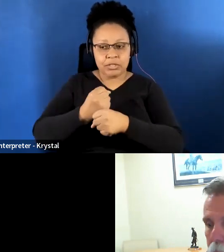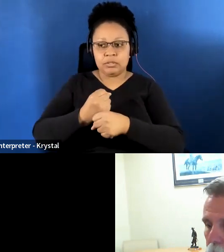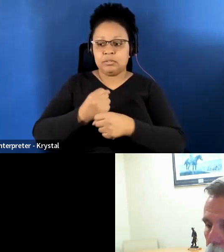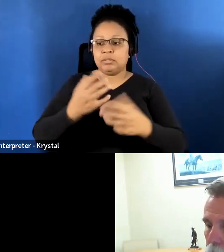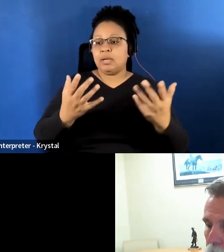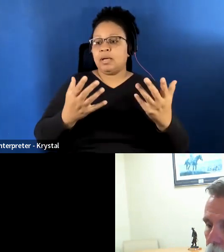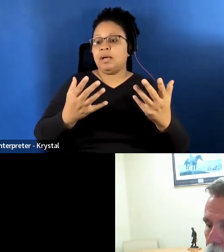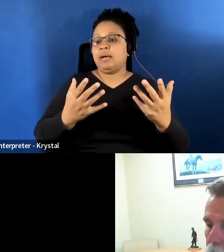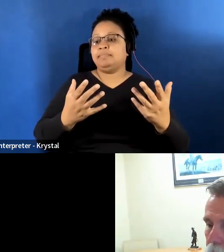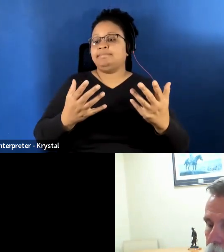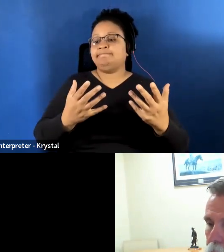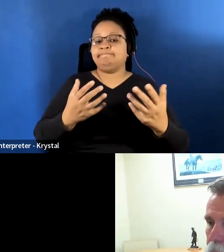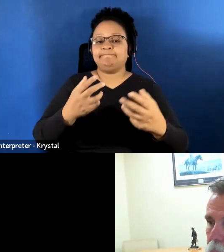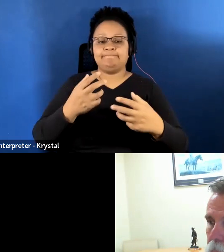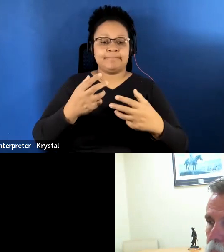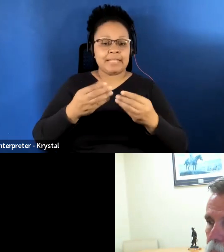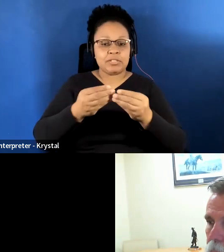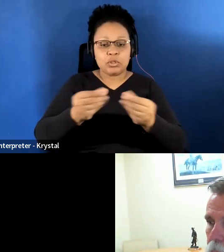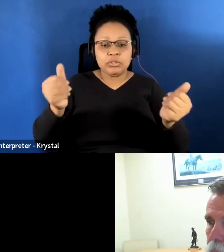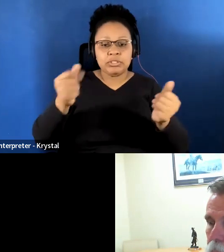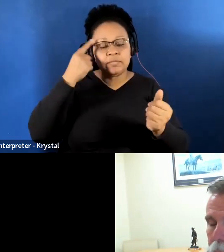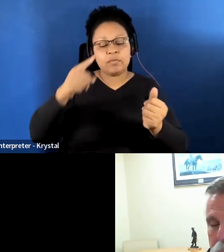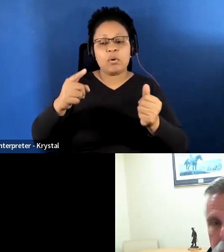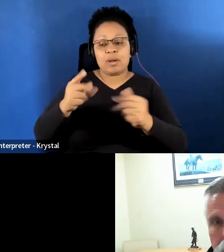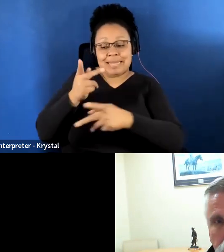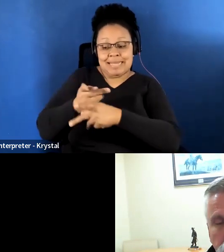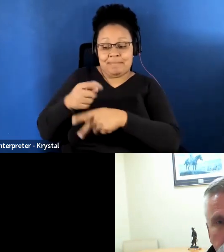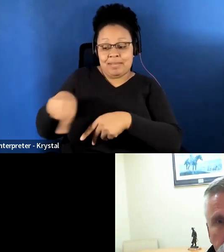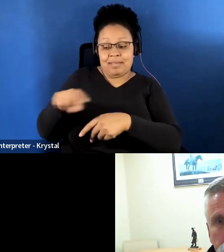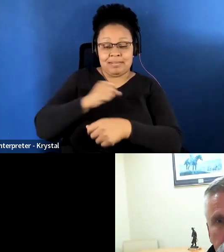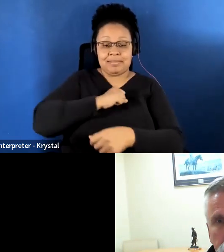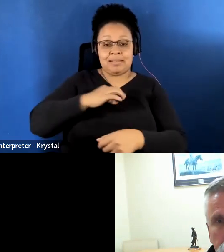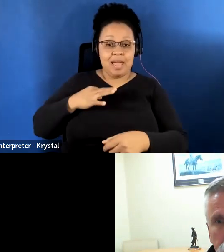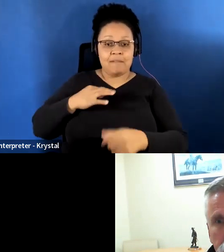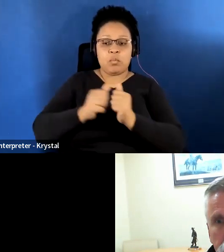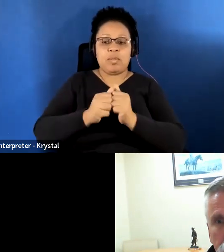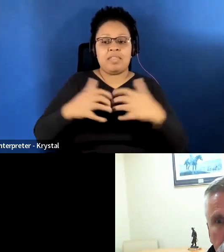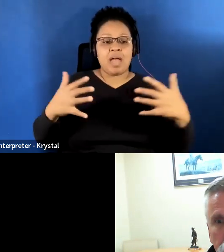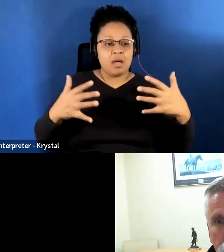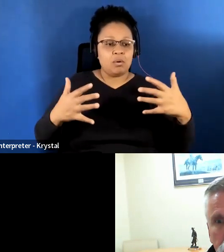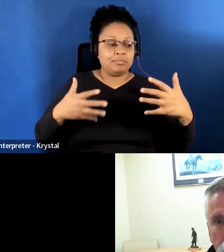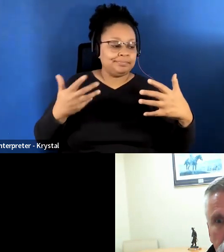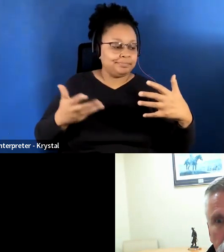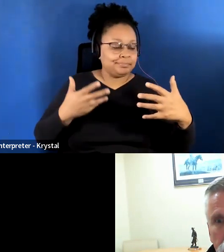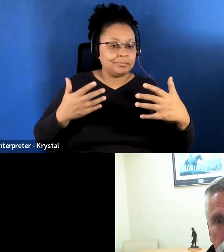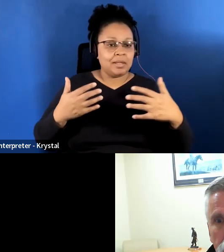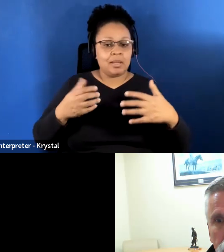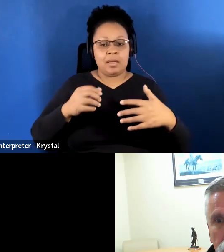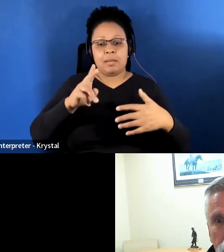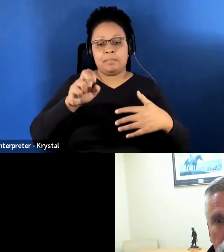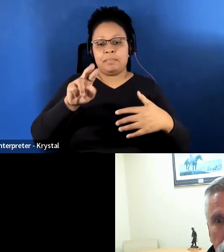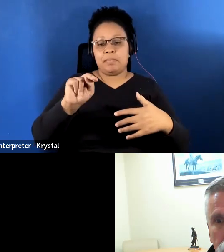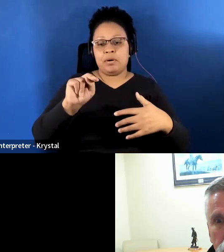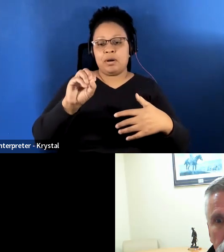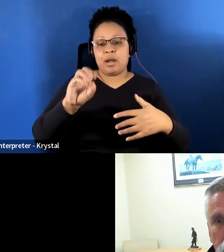solutions to retaining those staff, that group of staff, without that burnout factor?